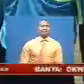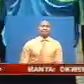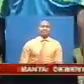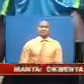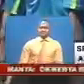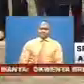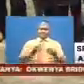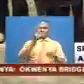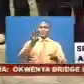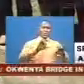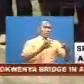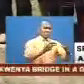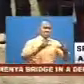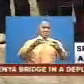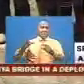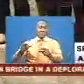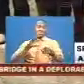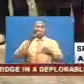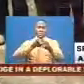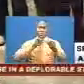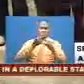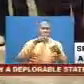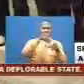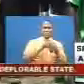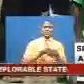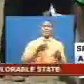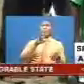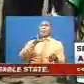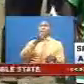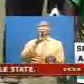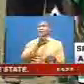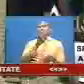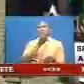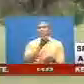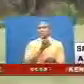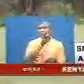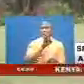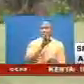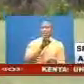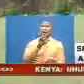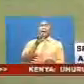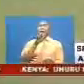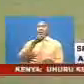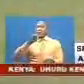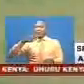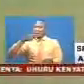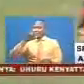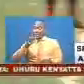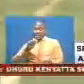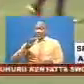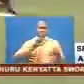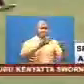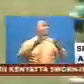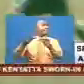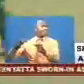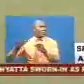The four groups that took part in the football gala include JJT, Ankase, Abekuase, and Nanapa.